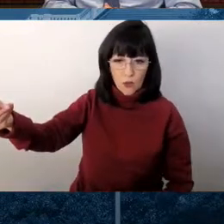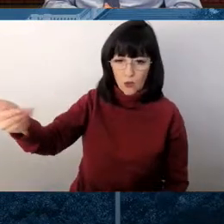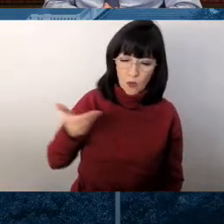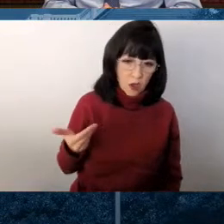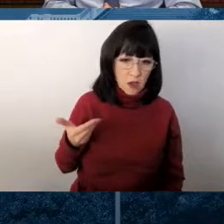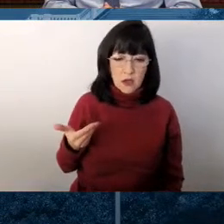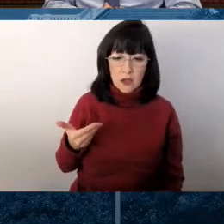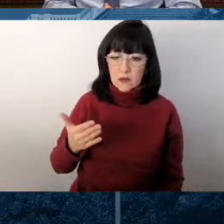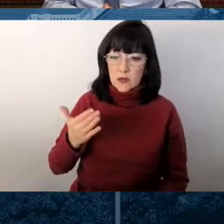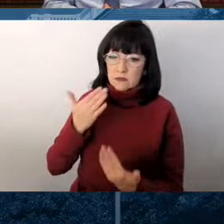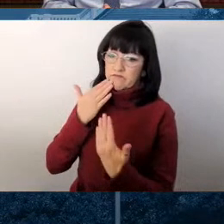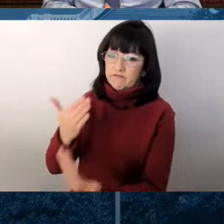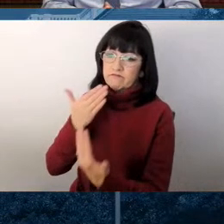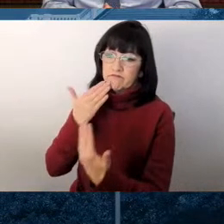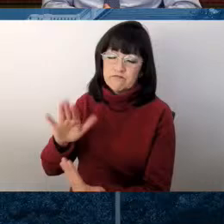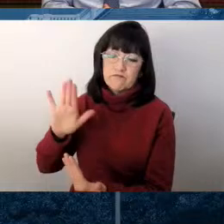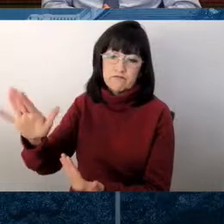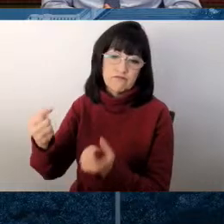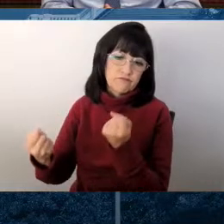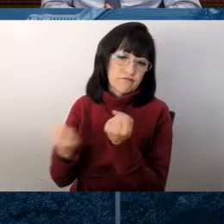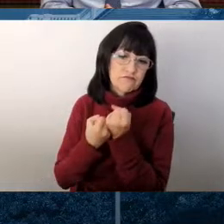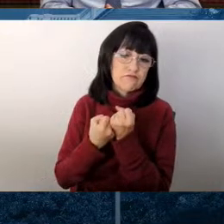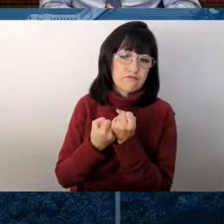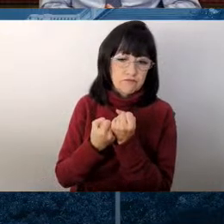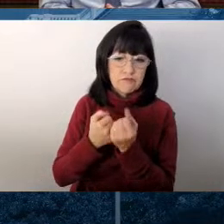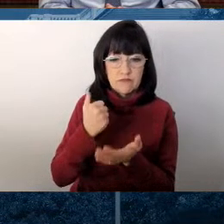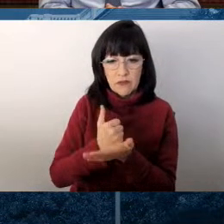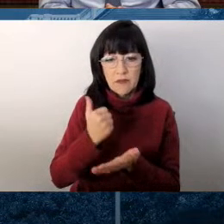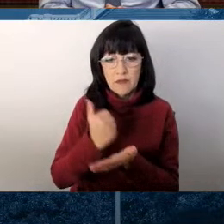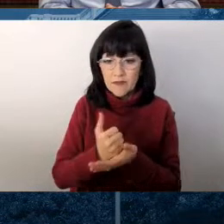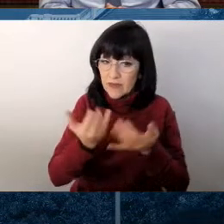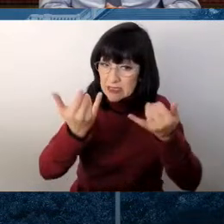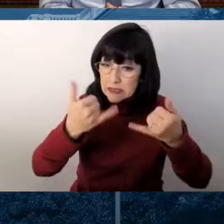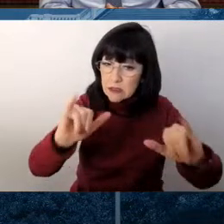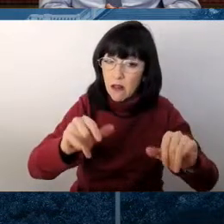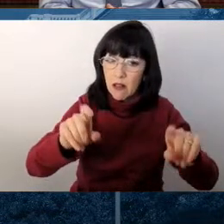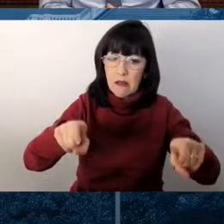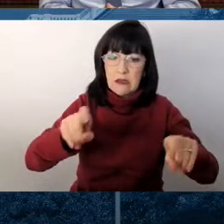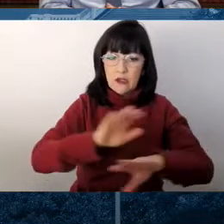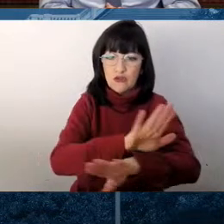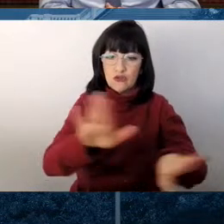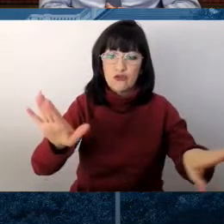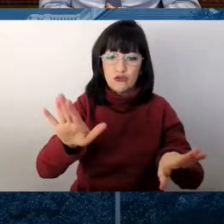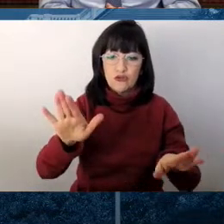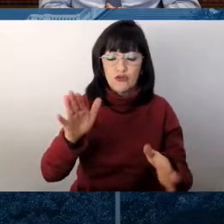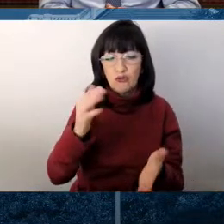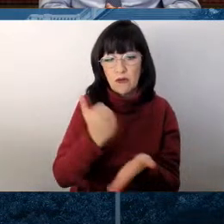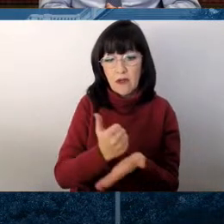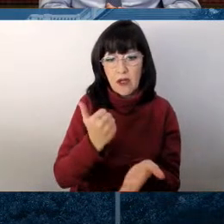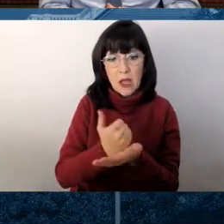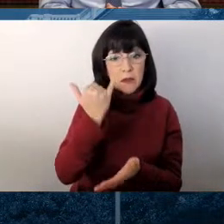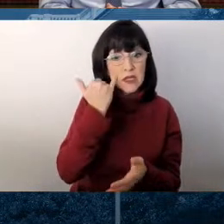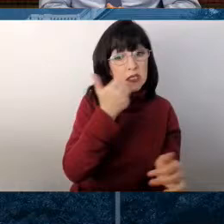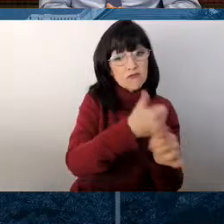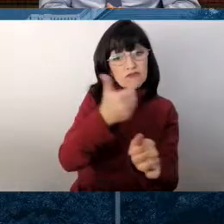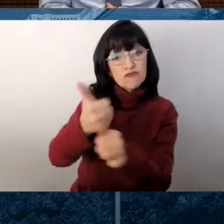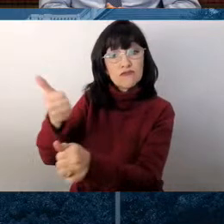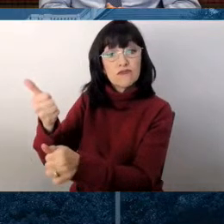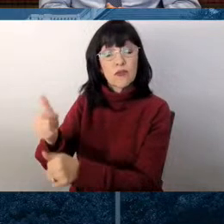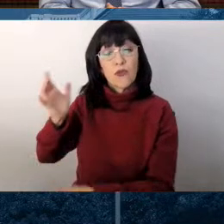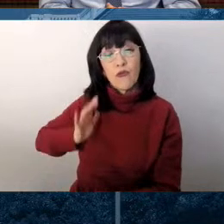appreciate their efforts. We do need additional help. The Delaware hospitals need your help. If you're a retired or former healthcare